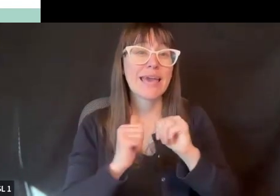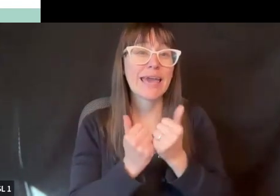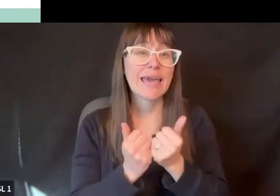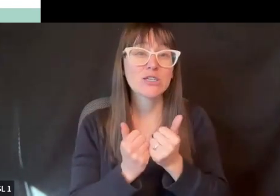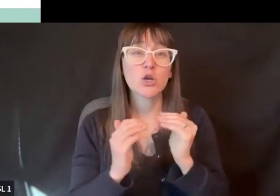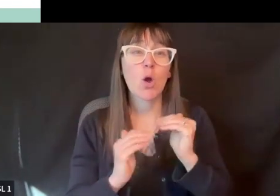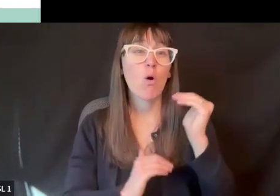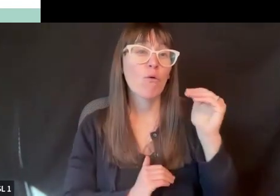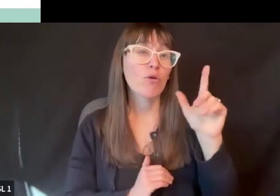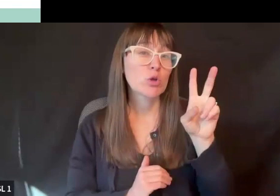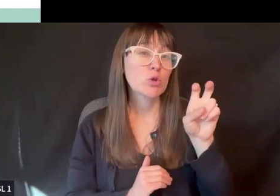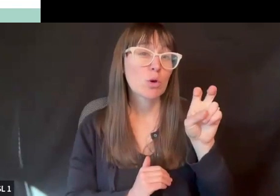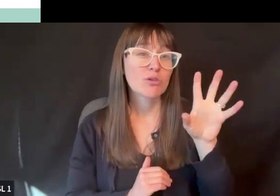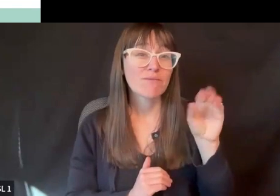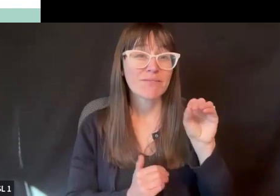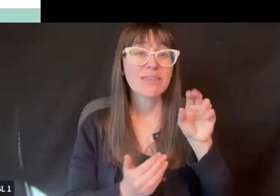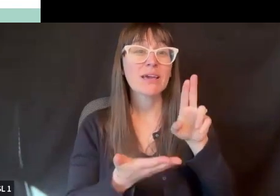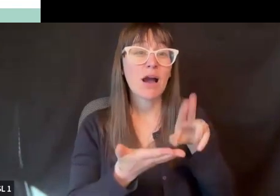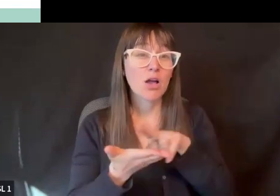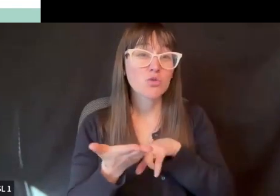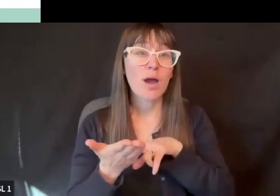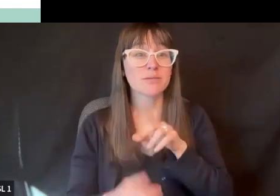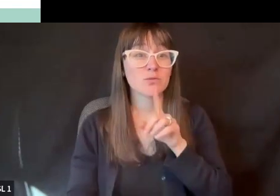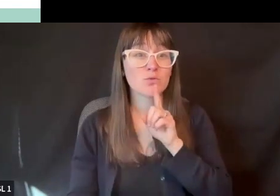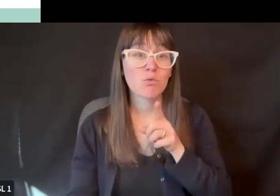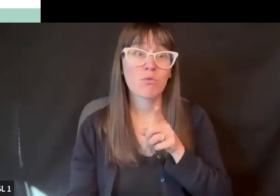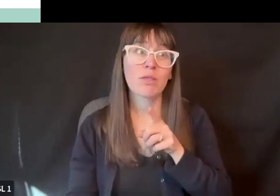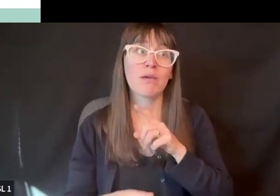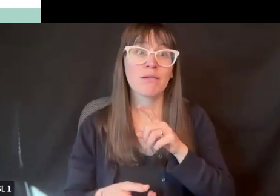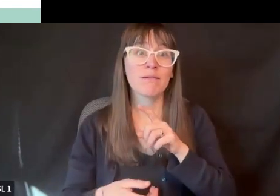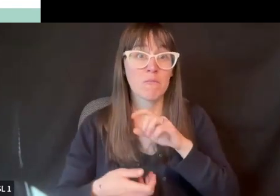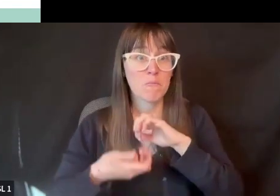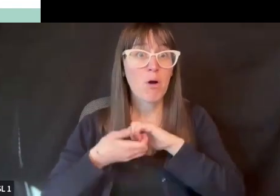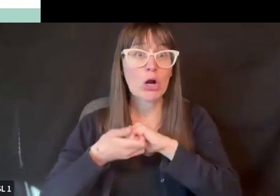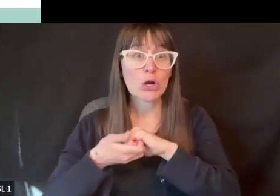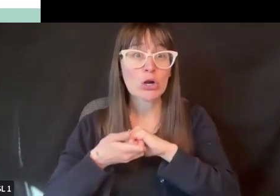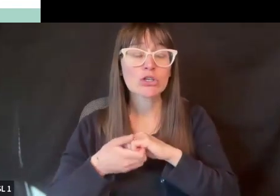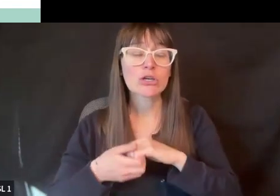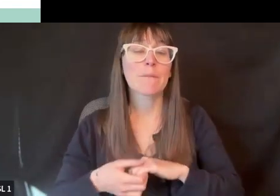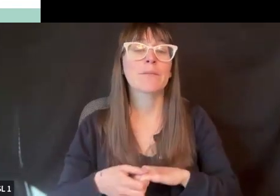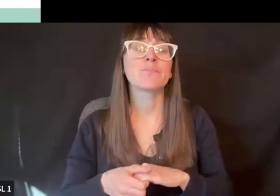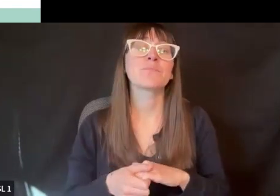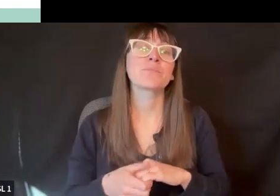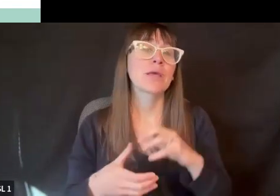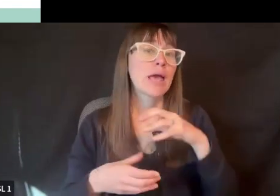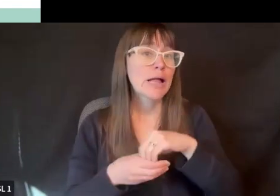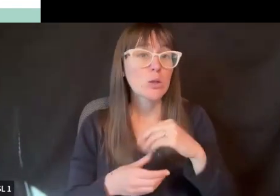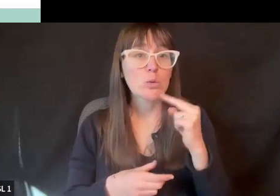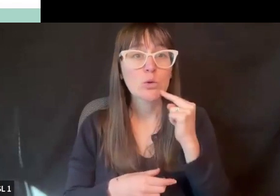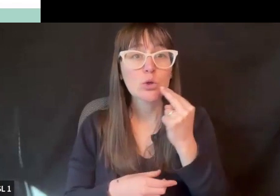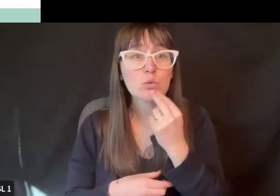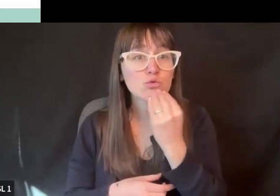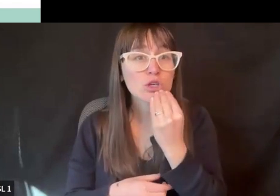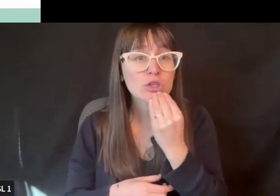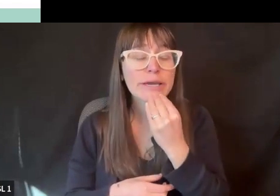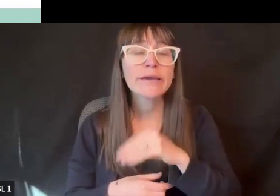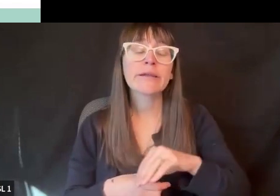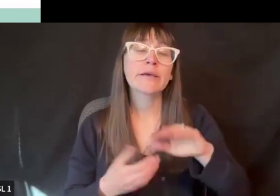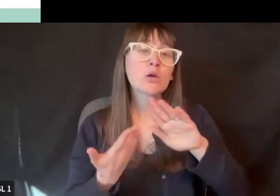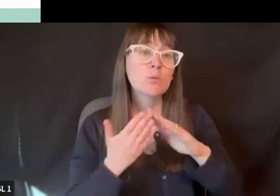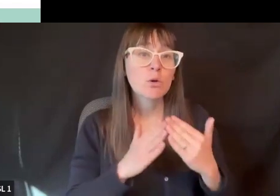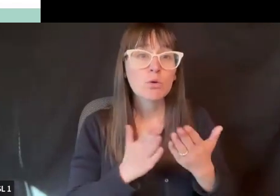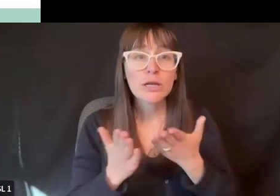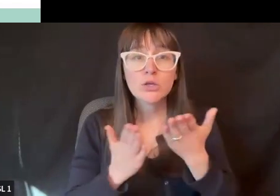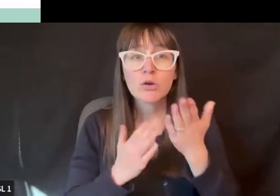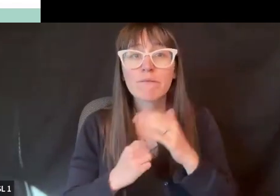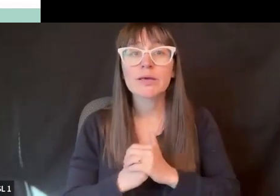60 agencies and over 250 contracts. So it is truly a partnership. Services include